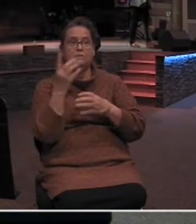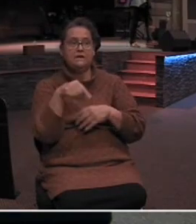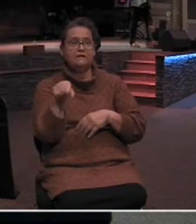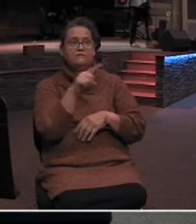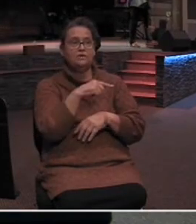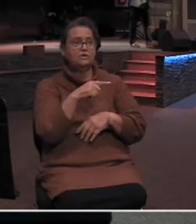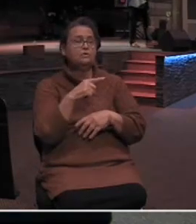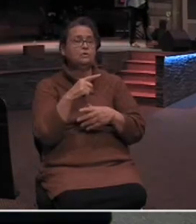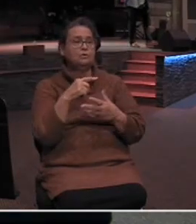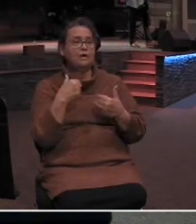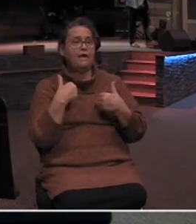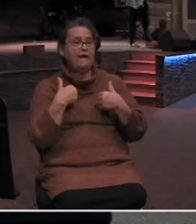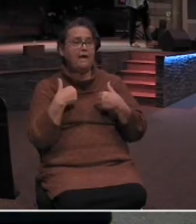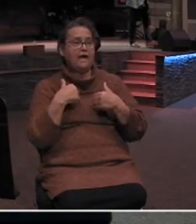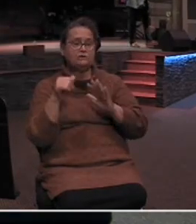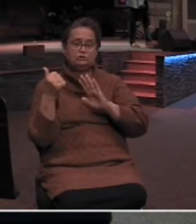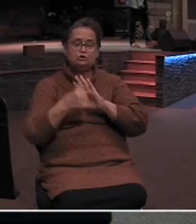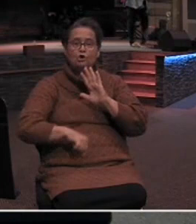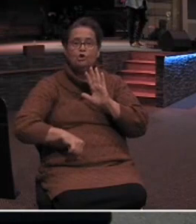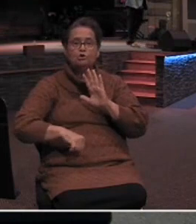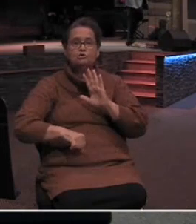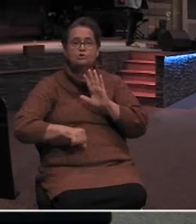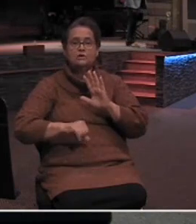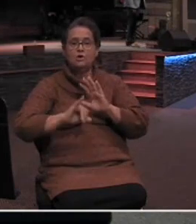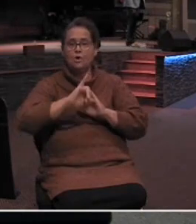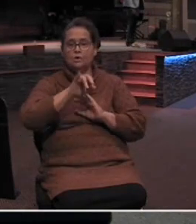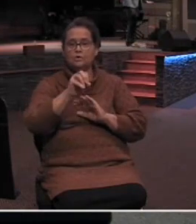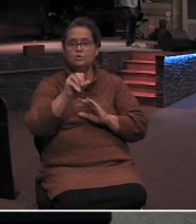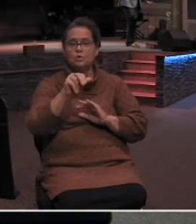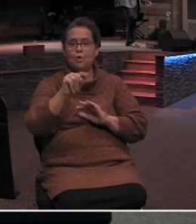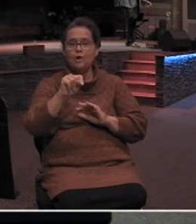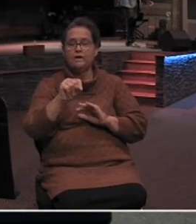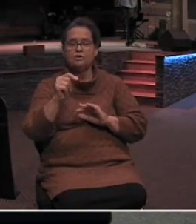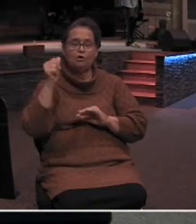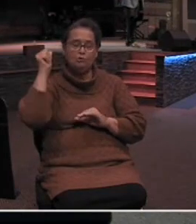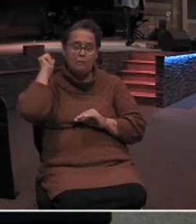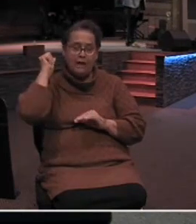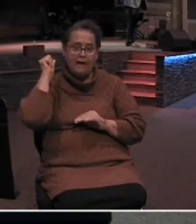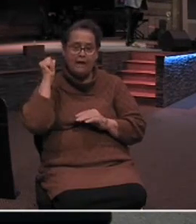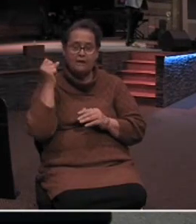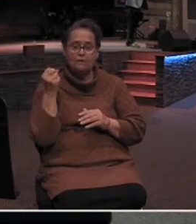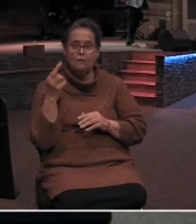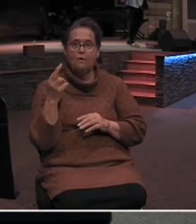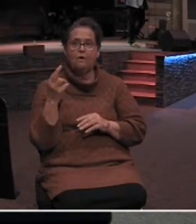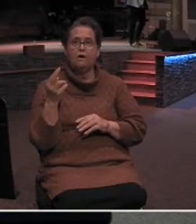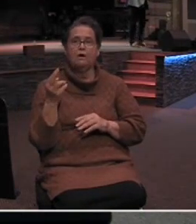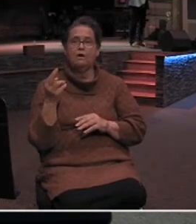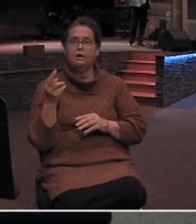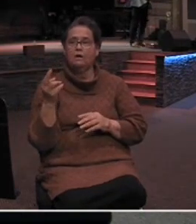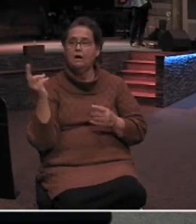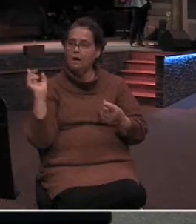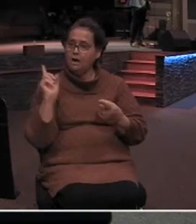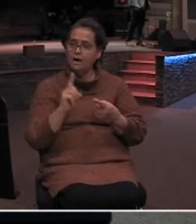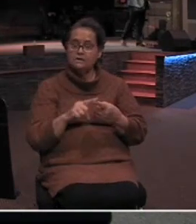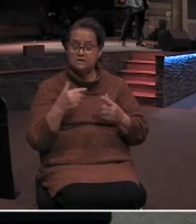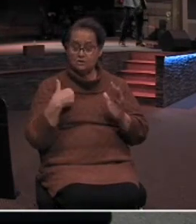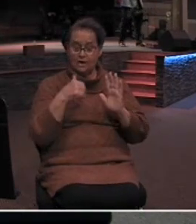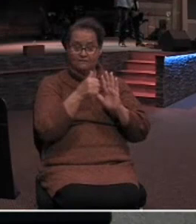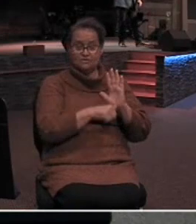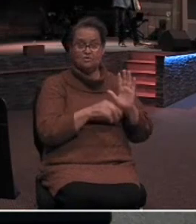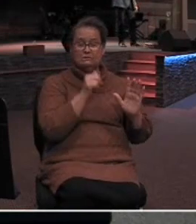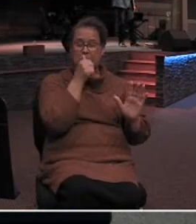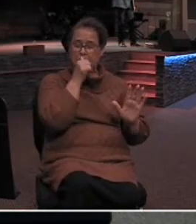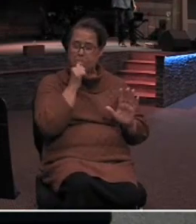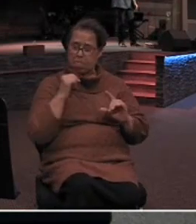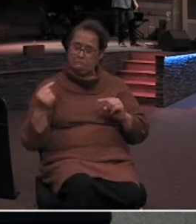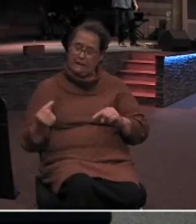church who've had surgery on a joint or on your back, or until you have that surgery, you're in a lot